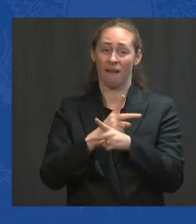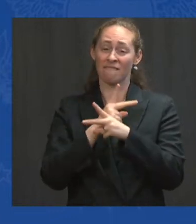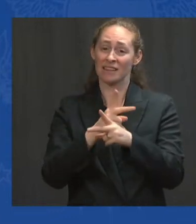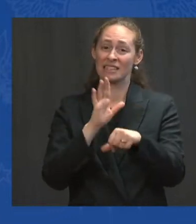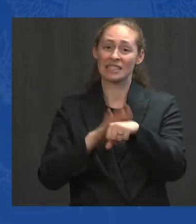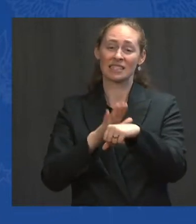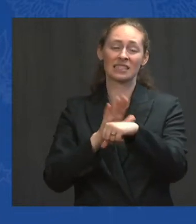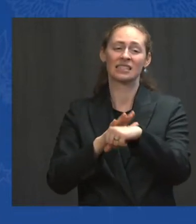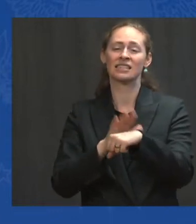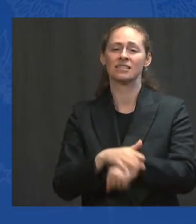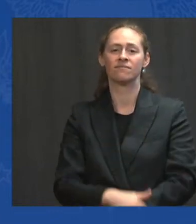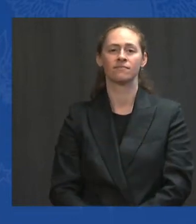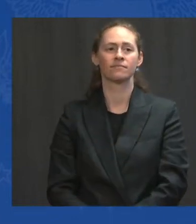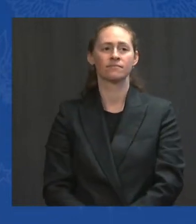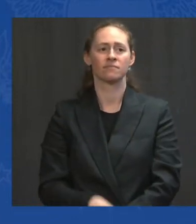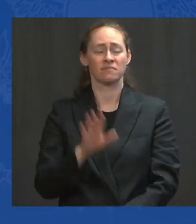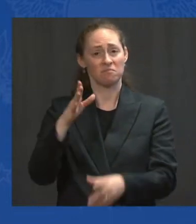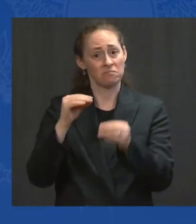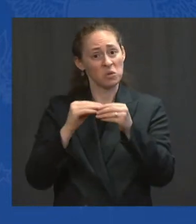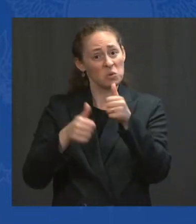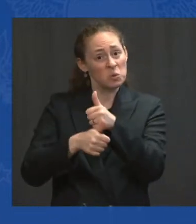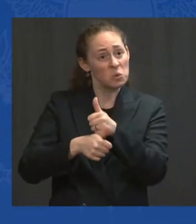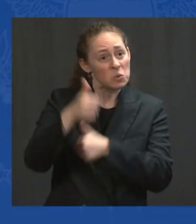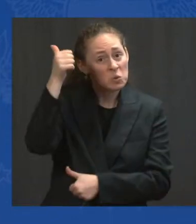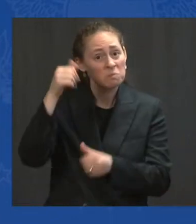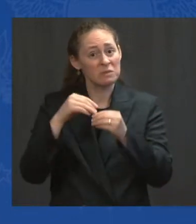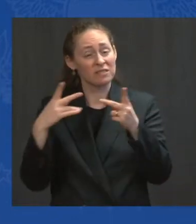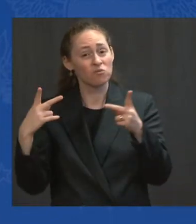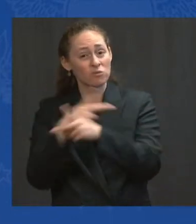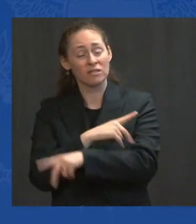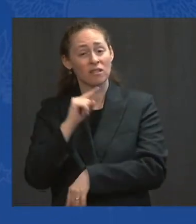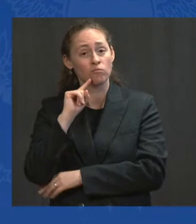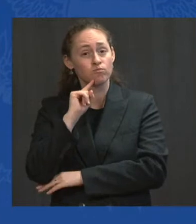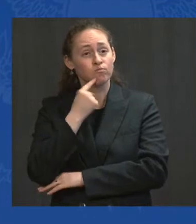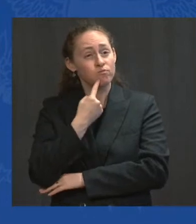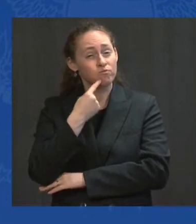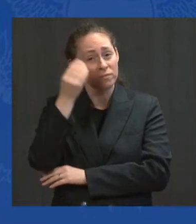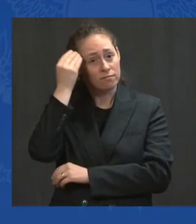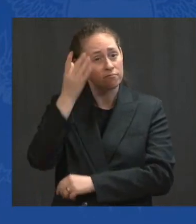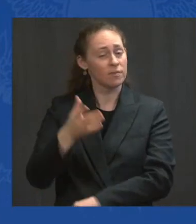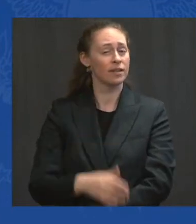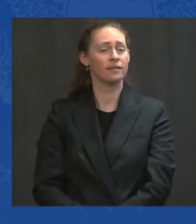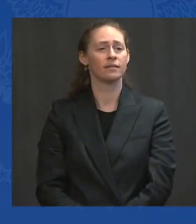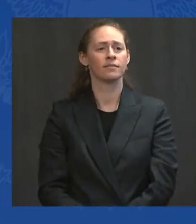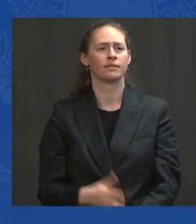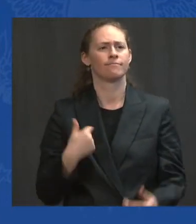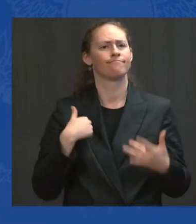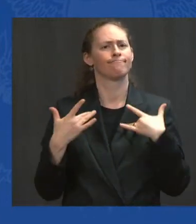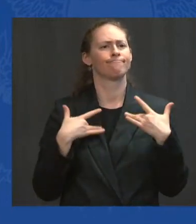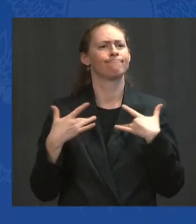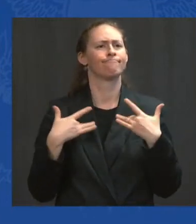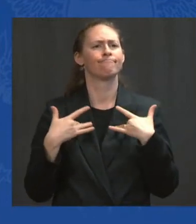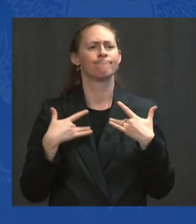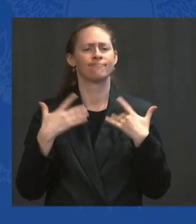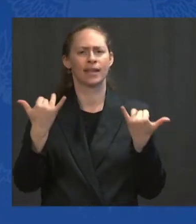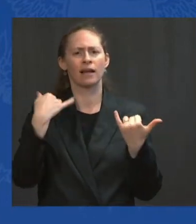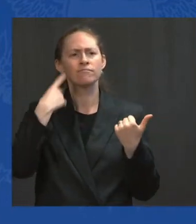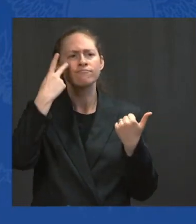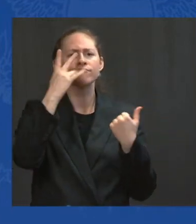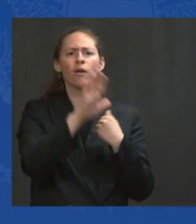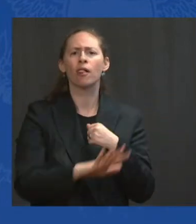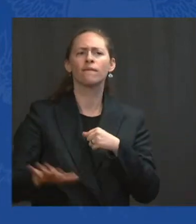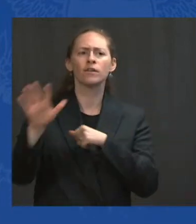particularly at risk for severe illness and death. I want to share with you my concerns about what we're seeing across the country in areas of